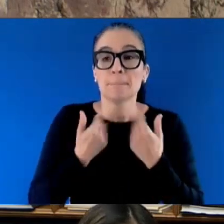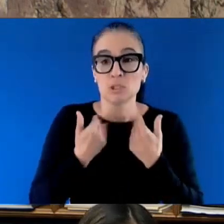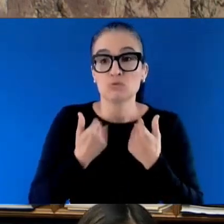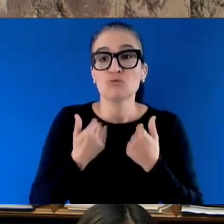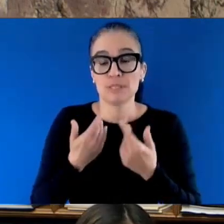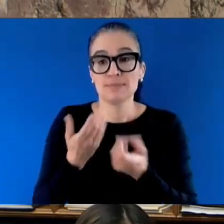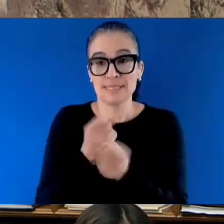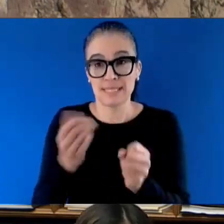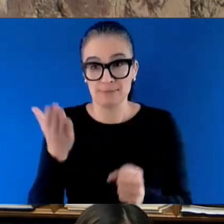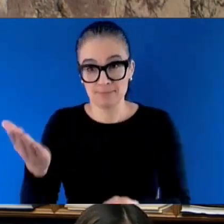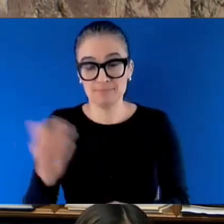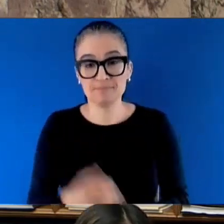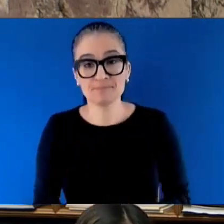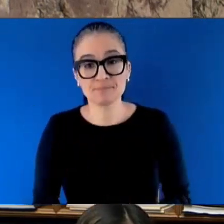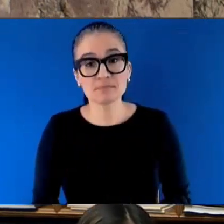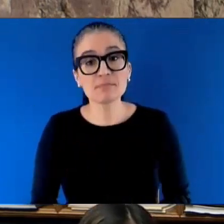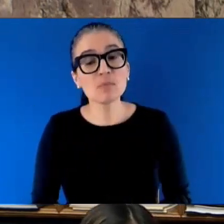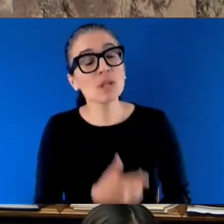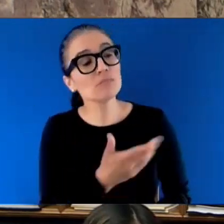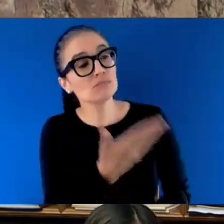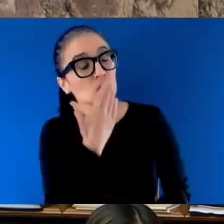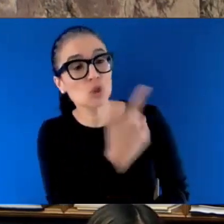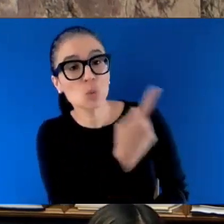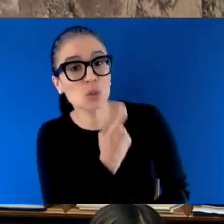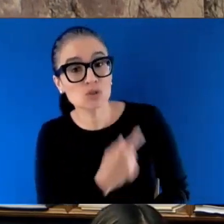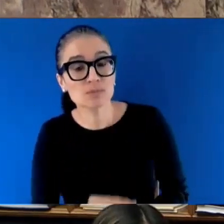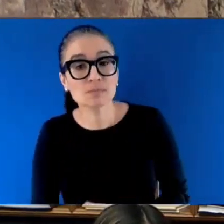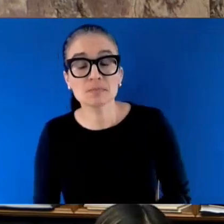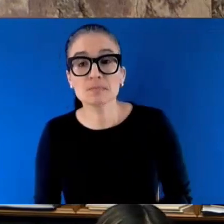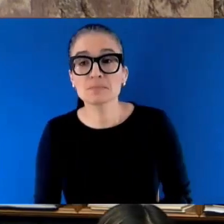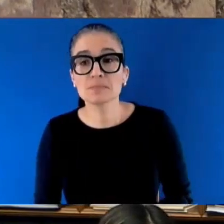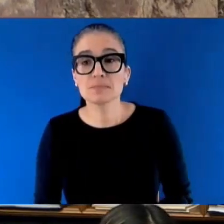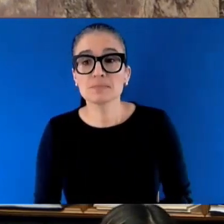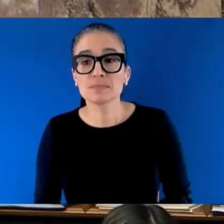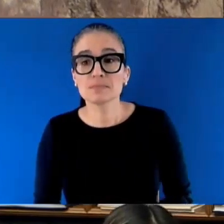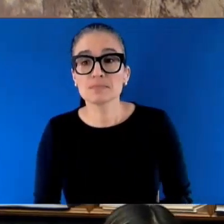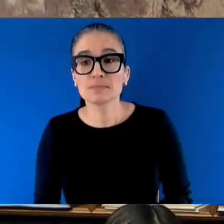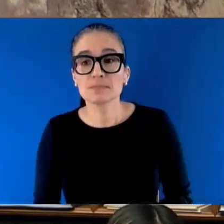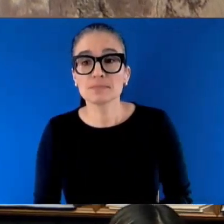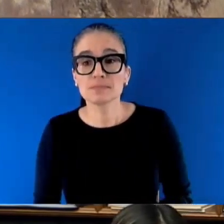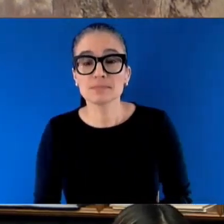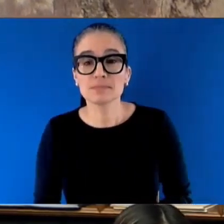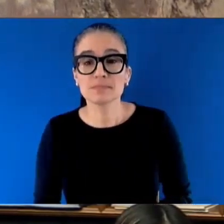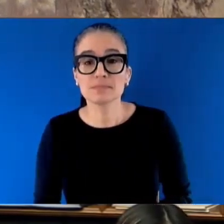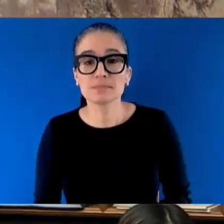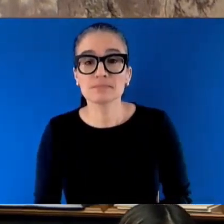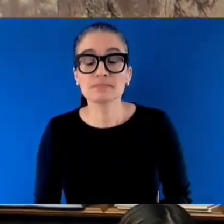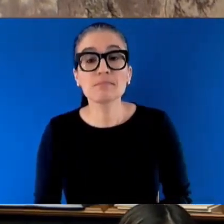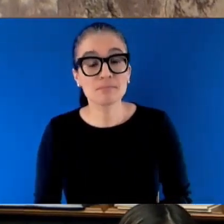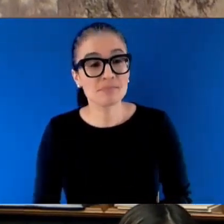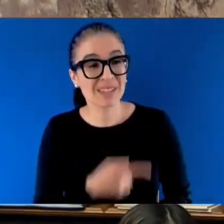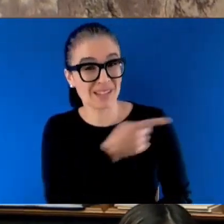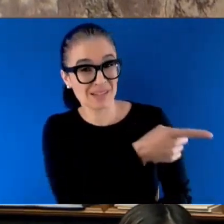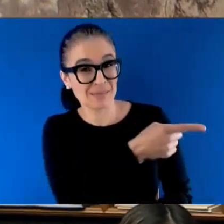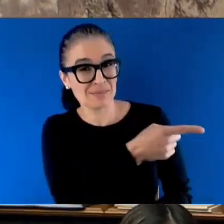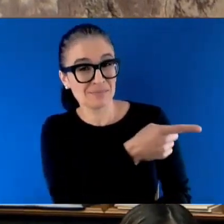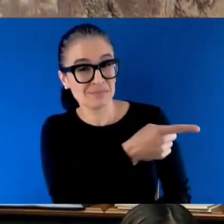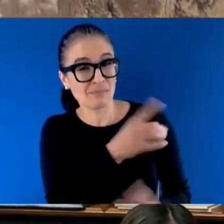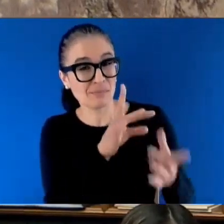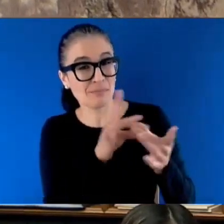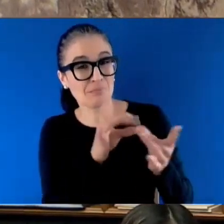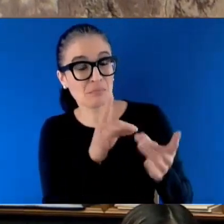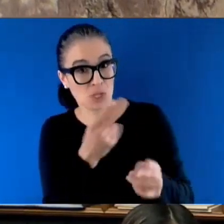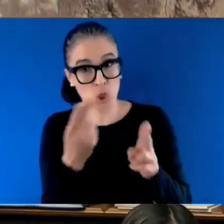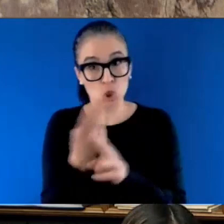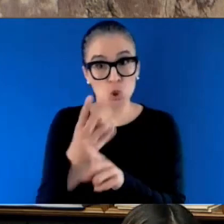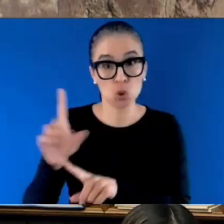will know that using drugs in a Tim Hortons is not legal. It's illegal. It's unacceptable.